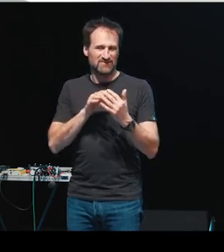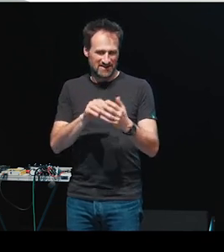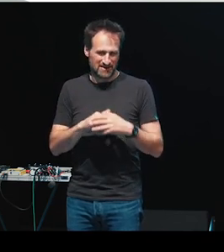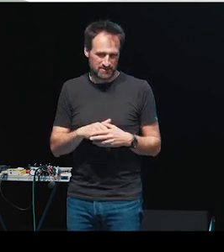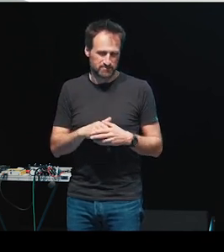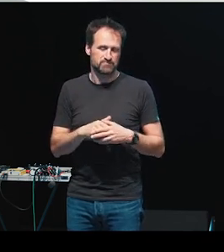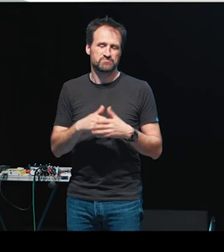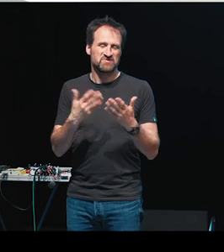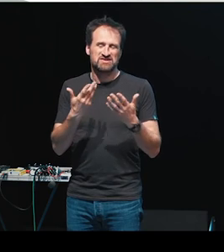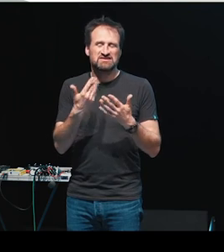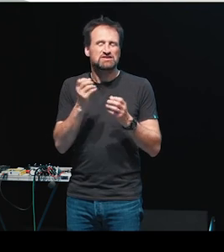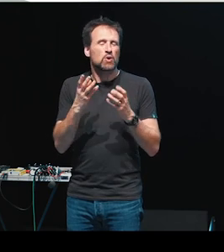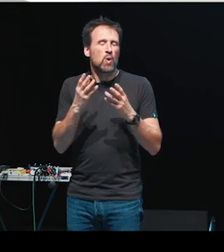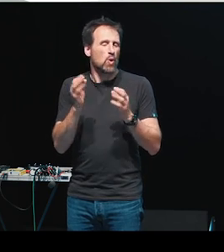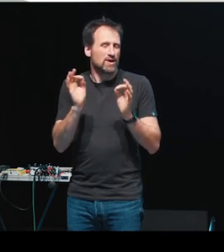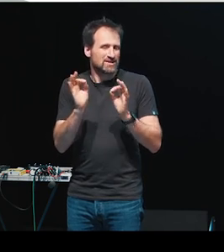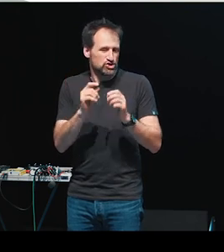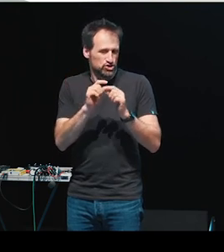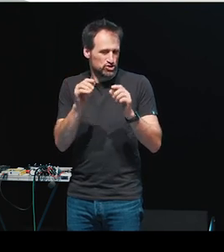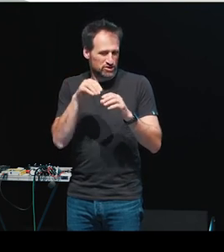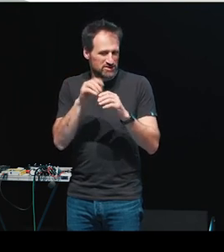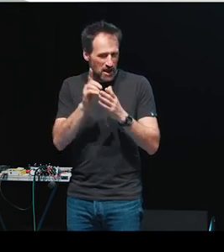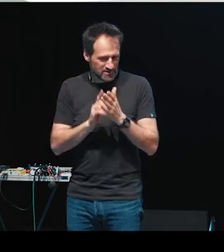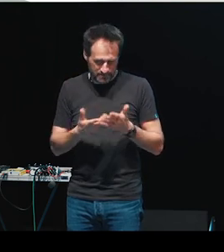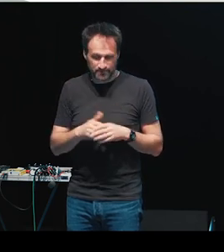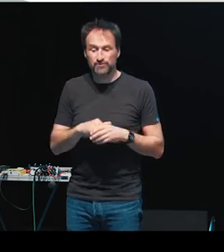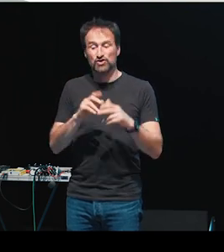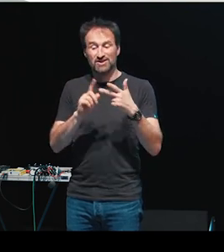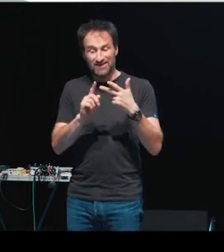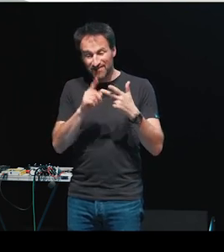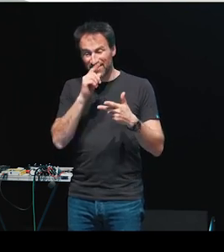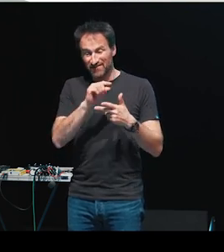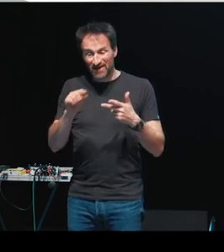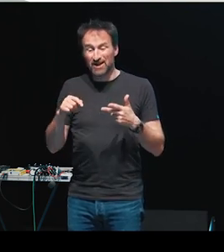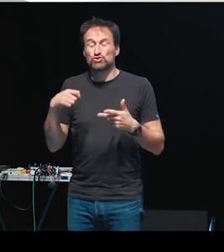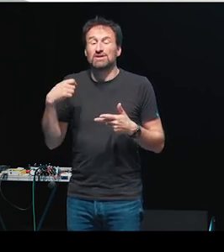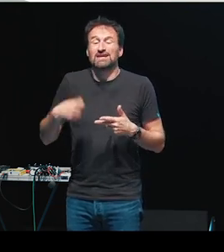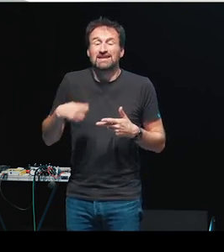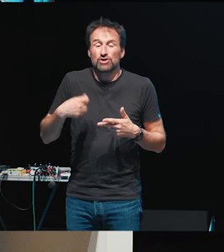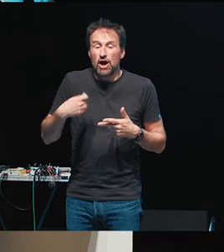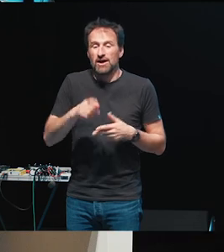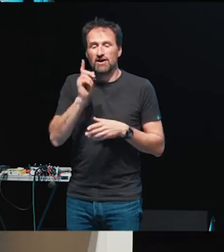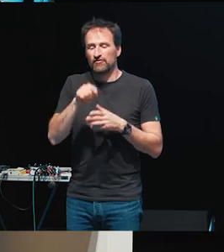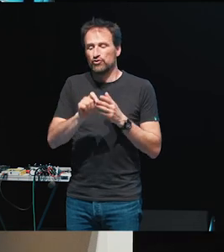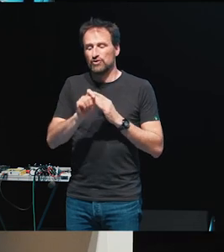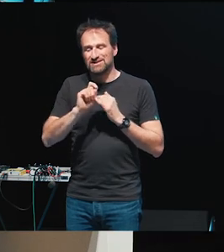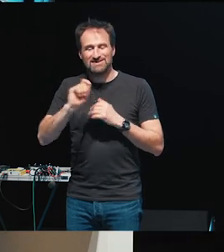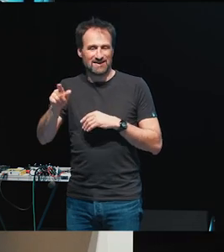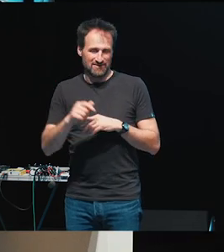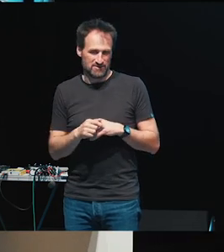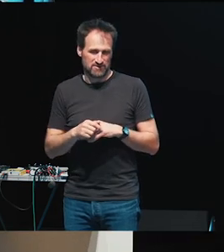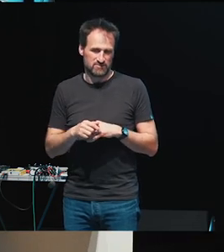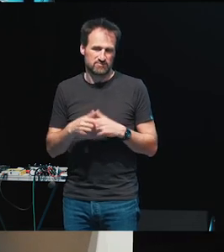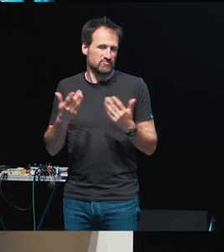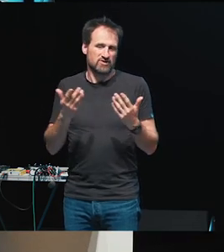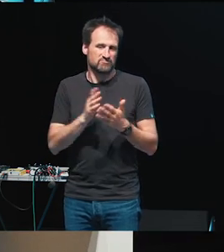super critical. And the third one is when a field is expensive to send. Maybe it's not expensive to load this data, but there's just a lot of it.